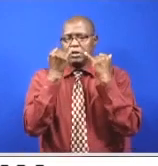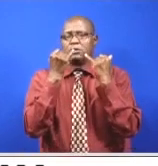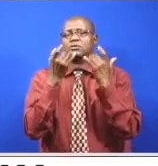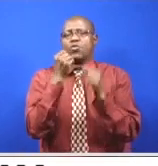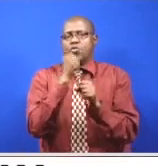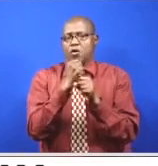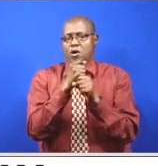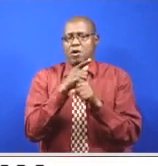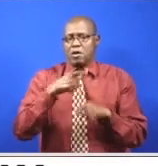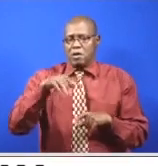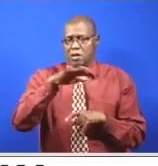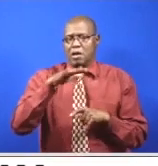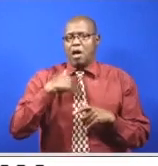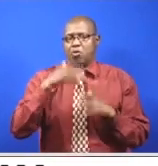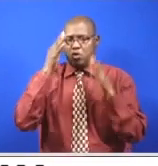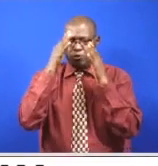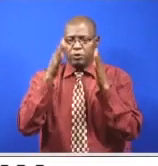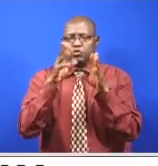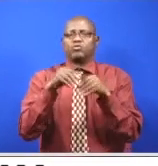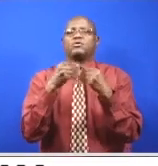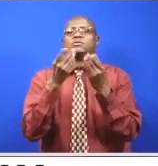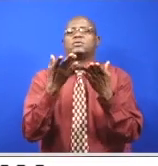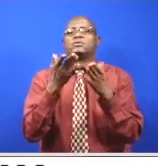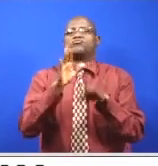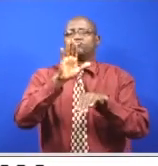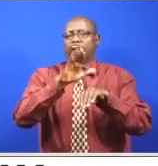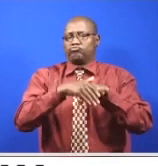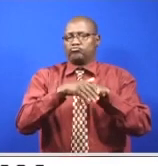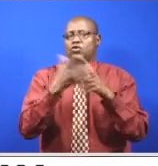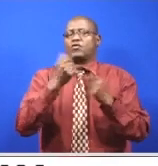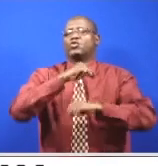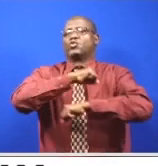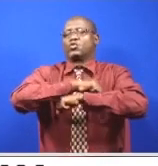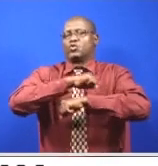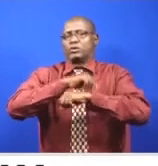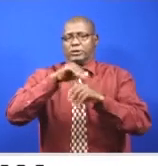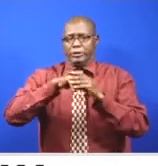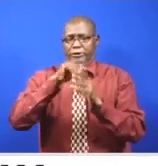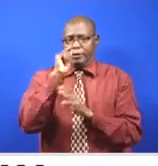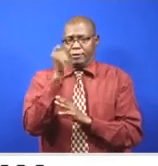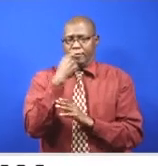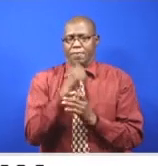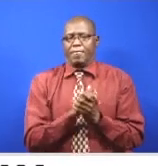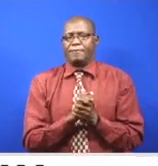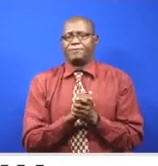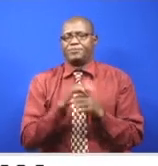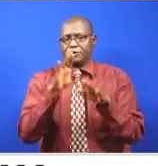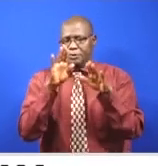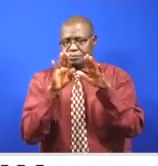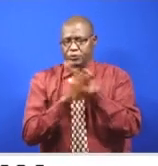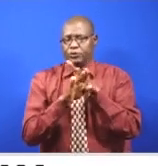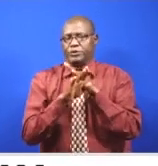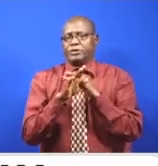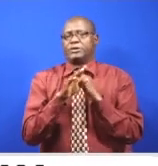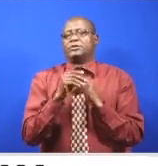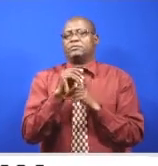our commitment to provide sanitary pads for schools in Kenya. Deputy President Rigathi Gachagua, who